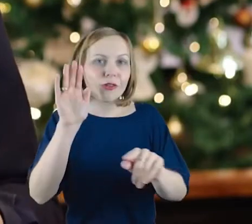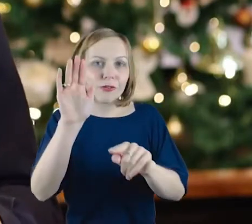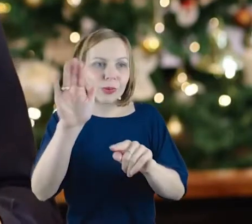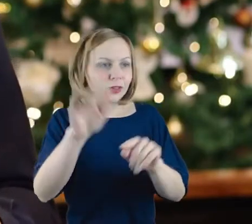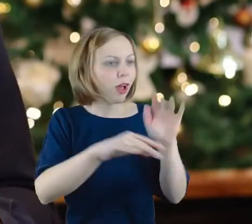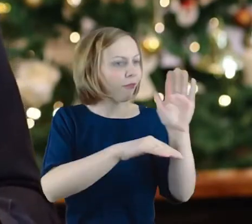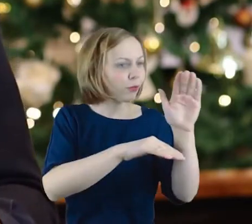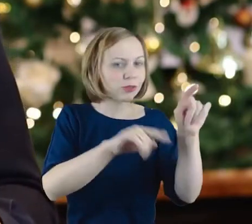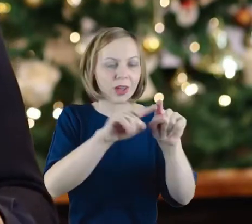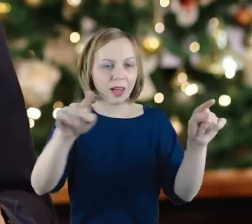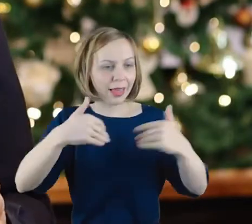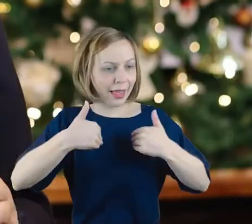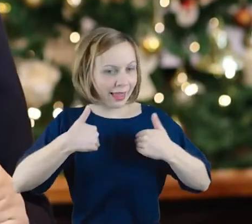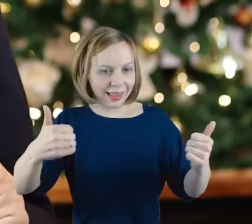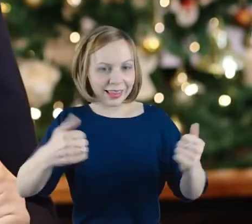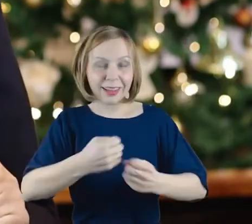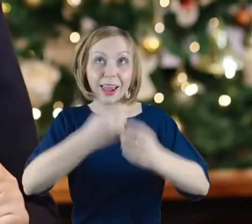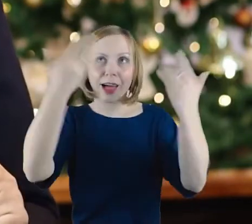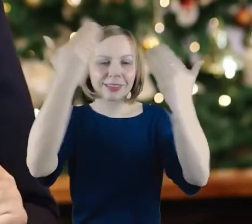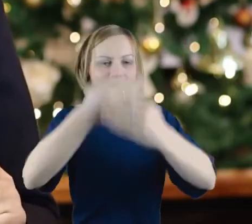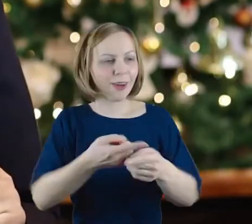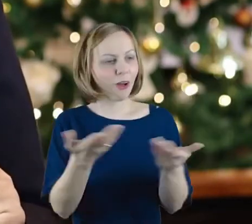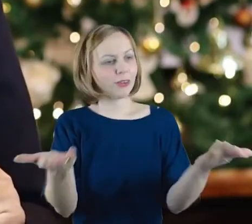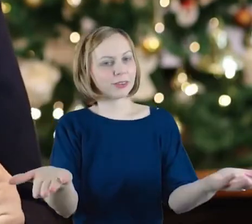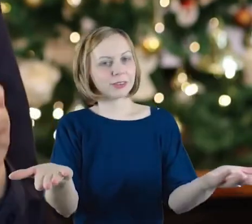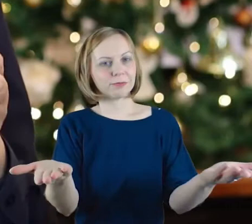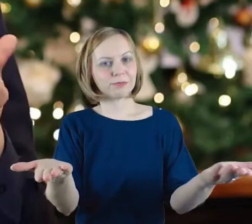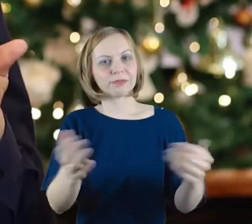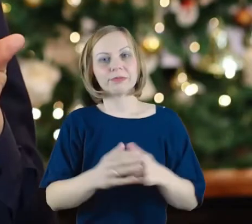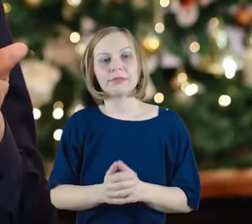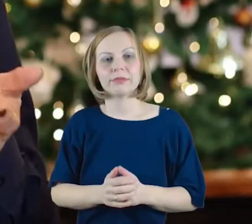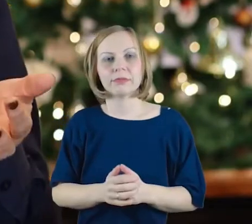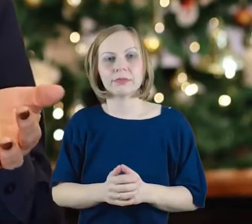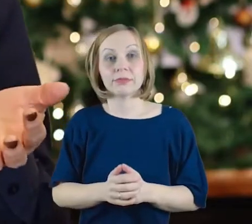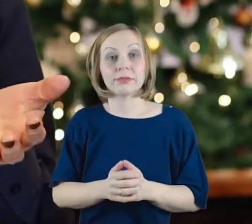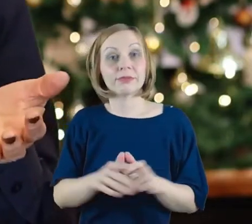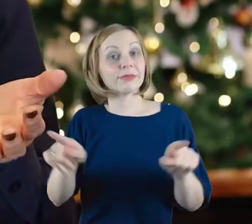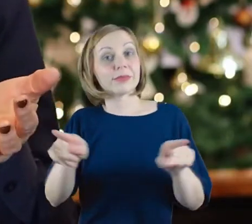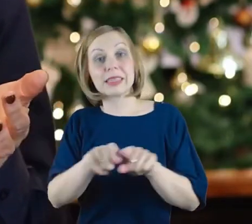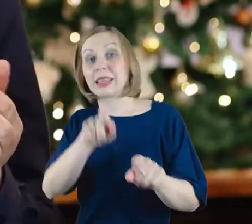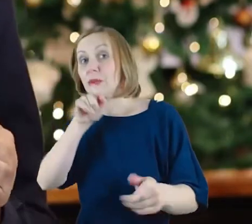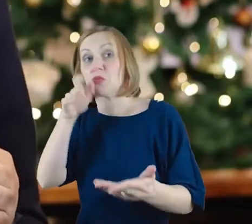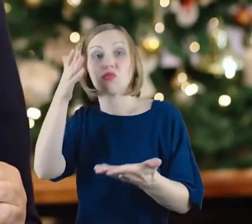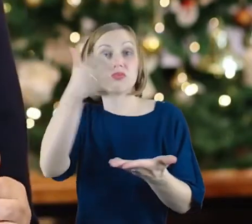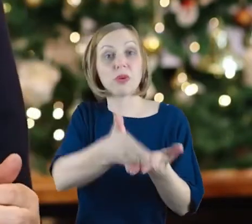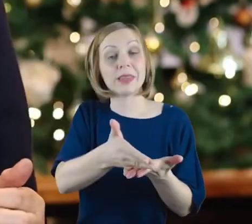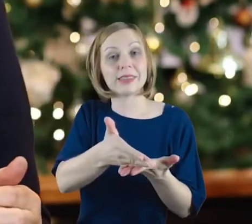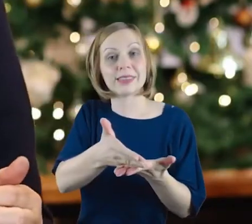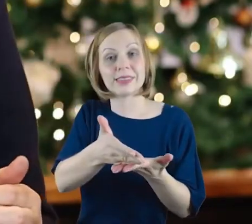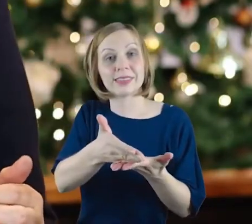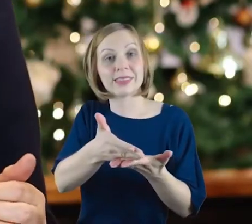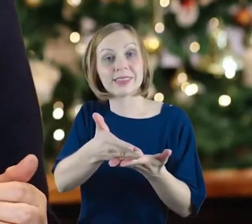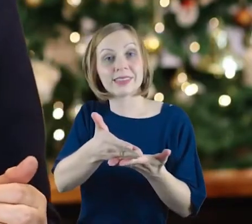of healing and of light in the darkness. And that's the same promise that God spoke to